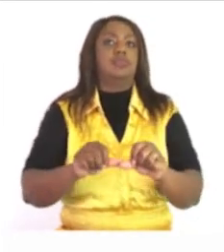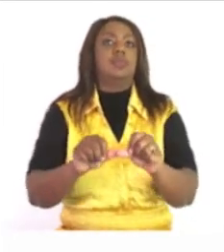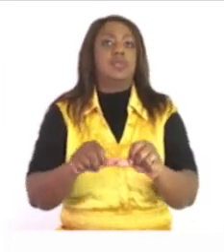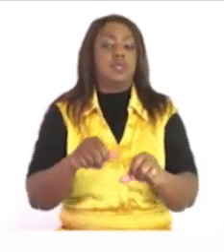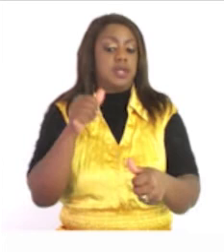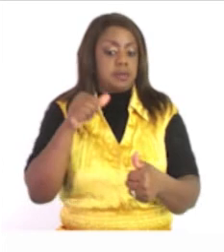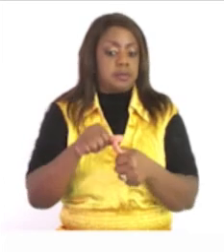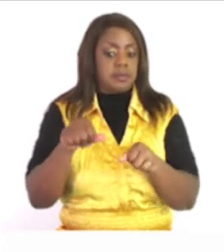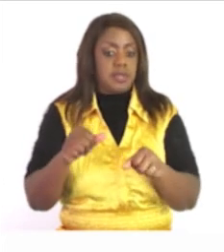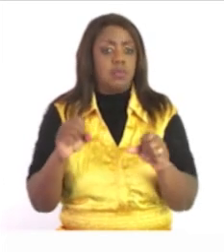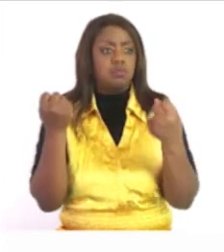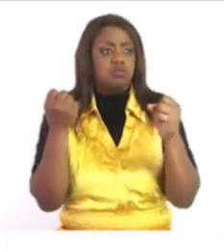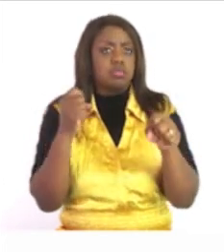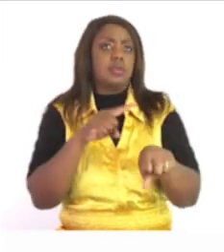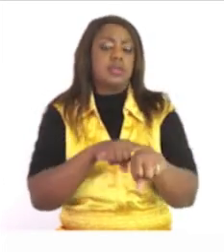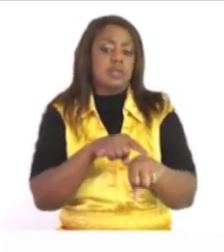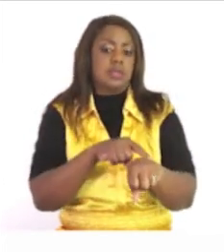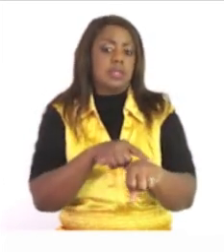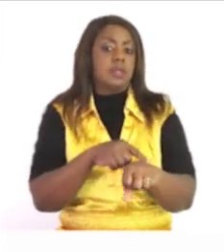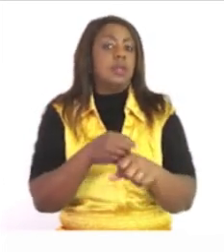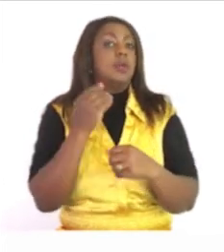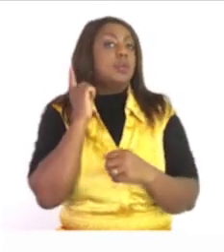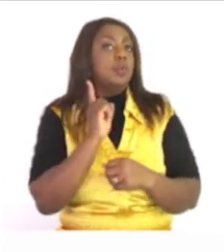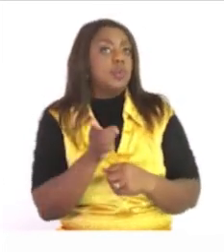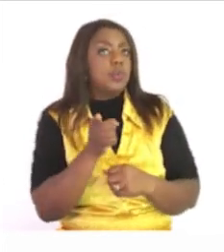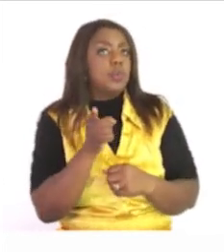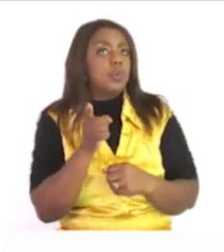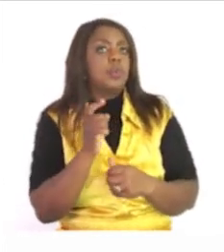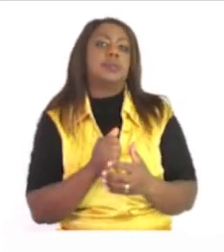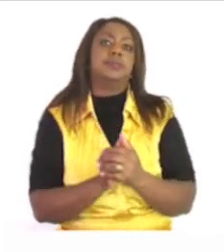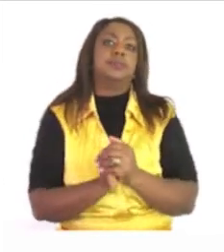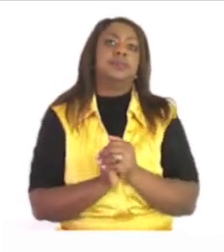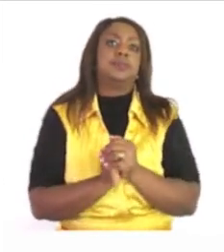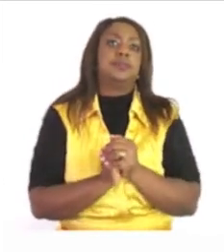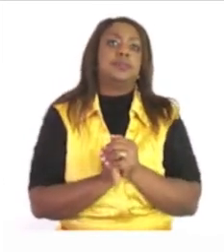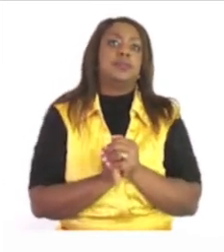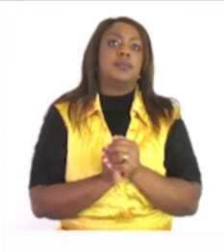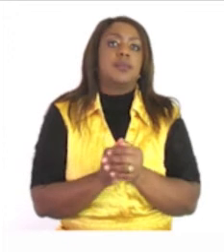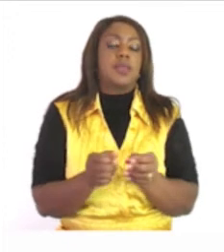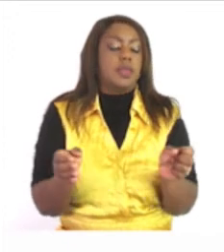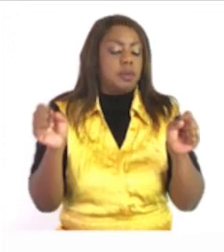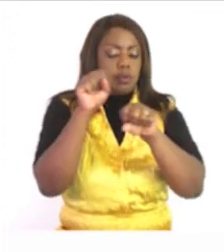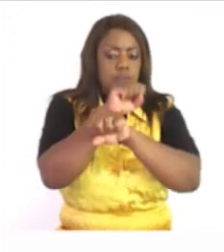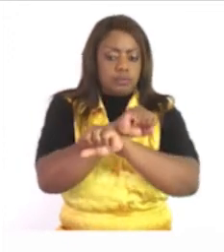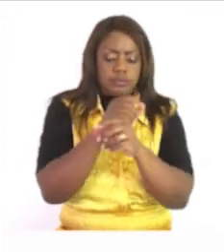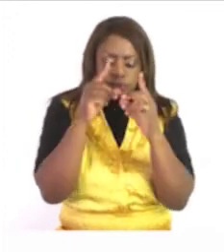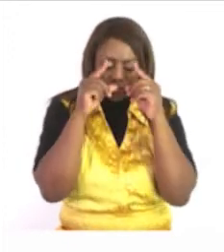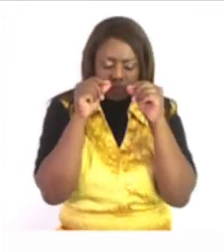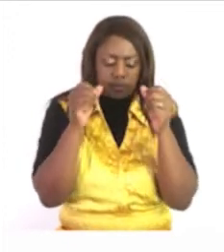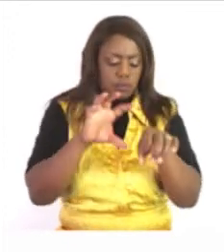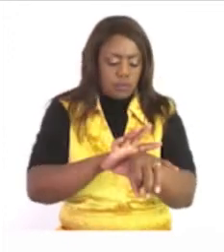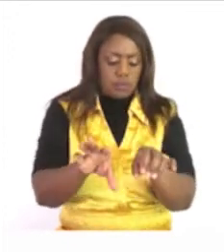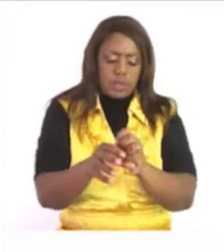This is the time that we will be experiencing a lot of flu. So keep warm, and at night, wear a jersey, keep